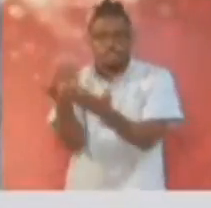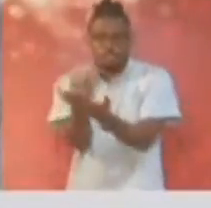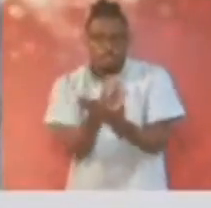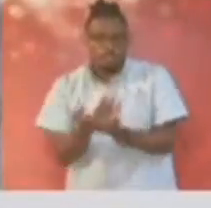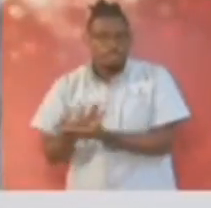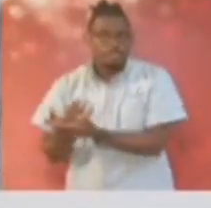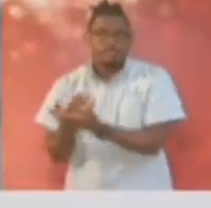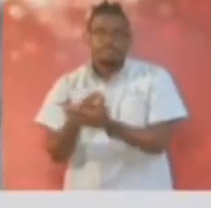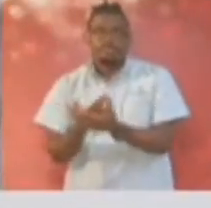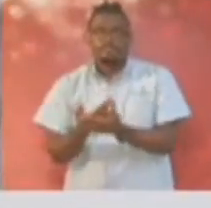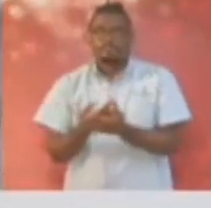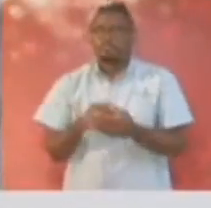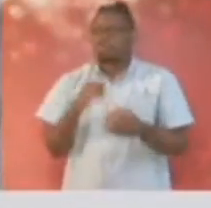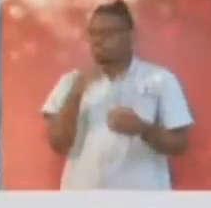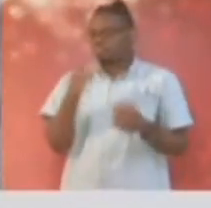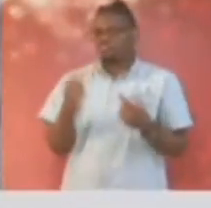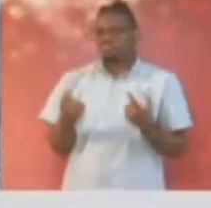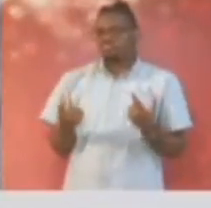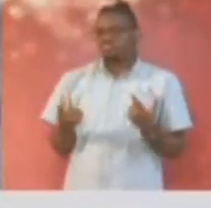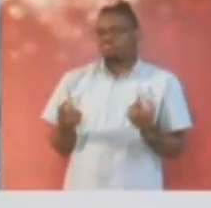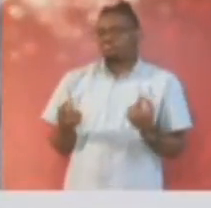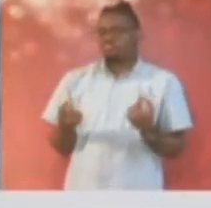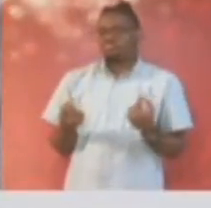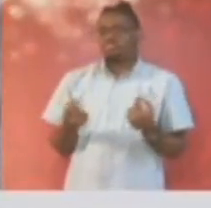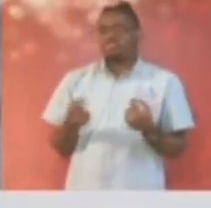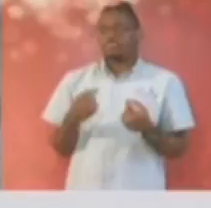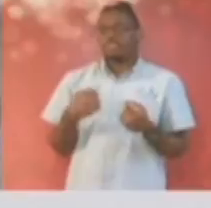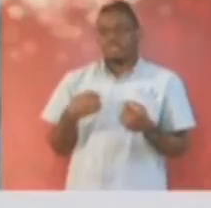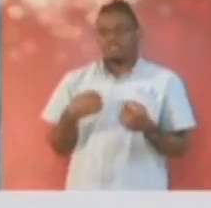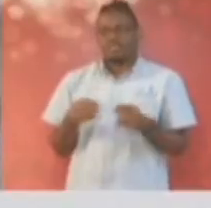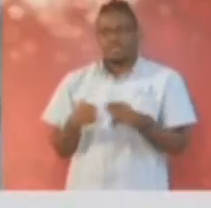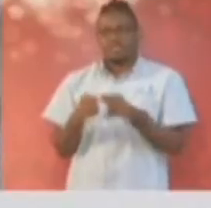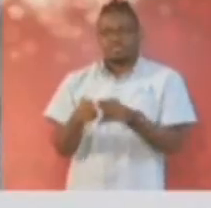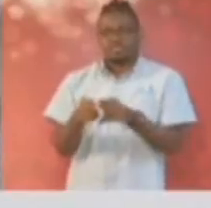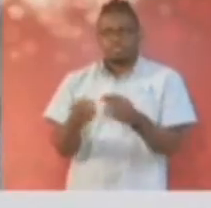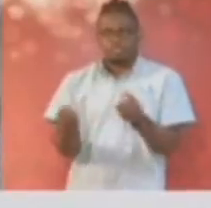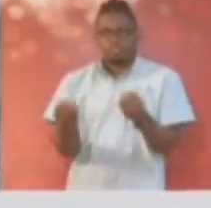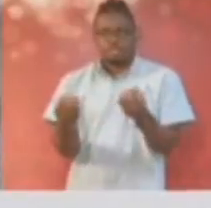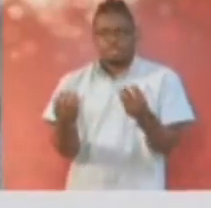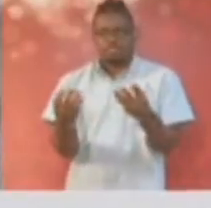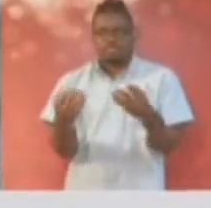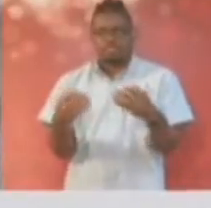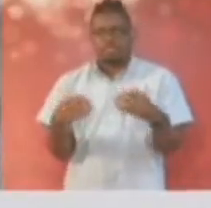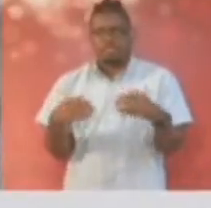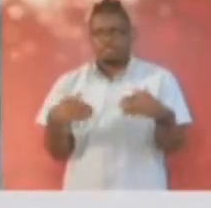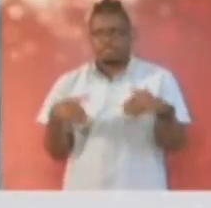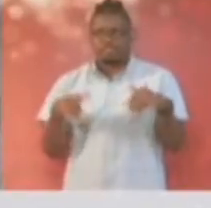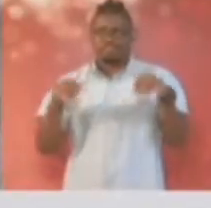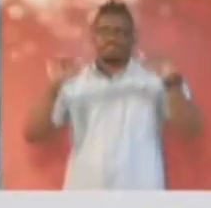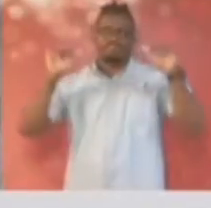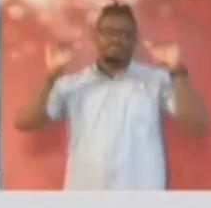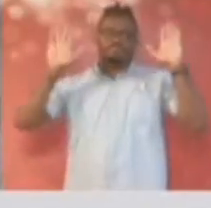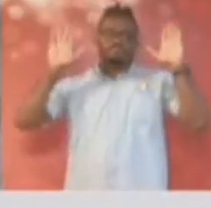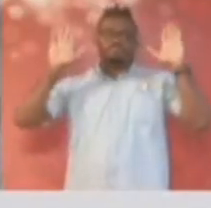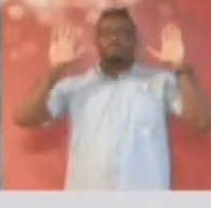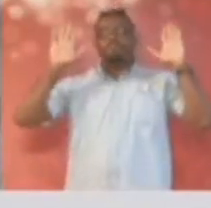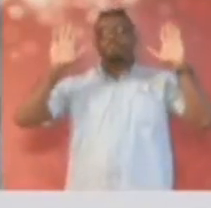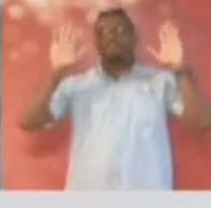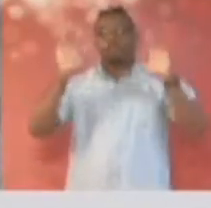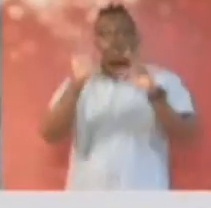time are making many sacrifices and taking personal and collective responsibility in the interest of their health and